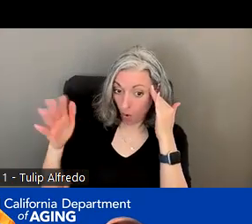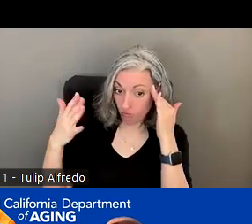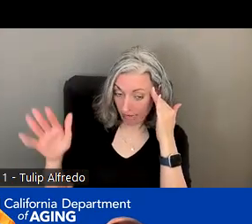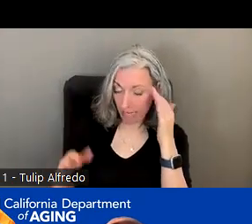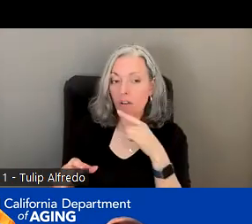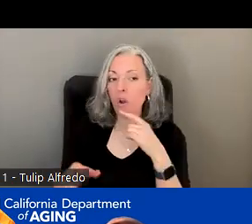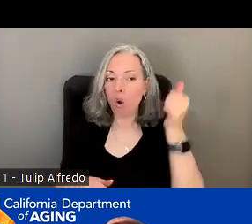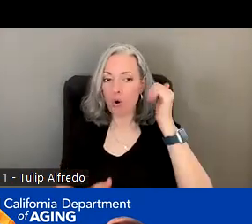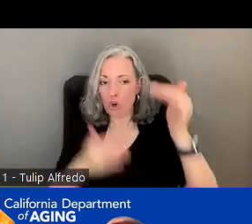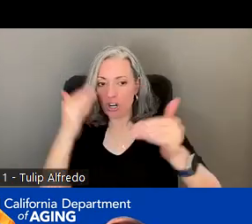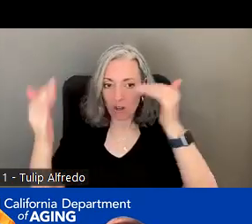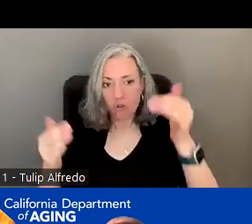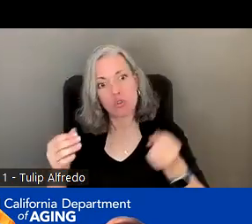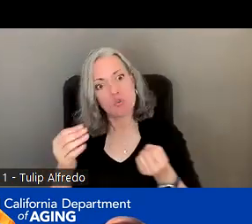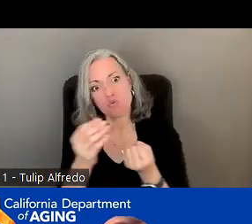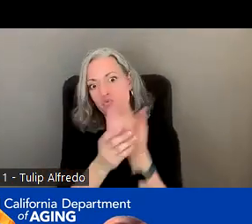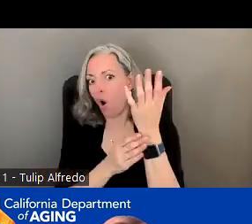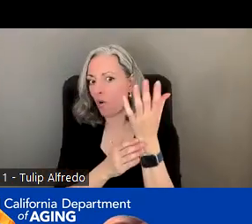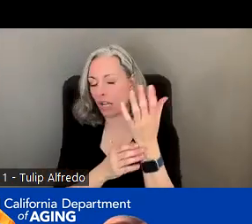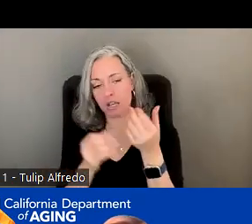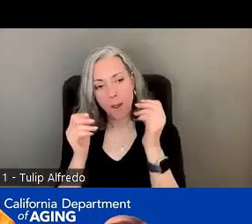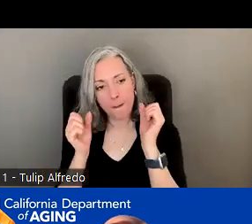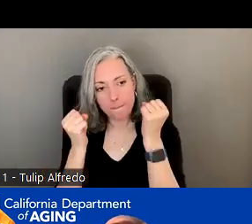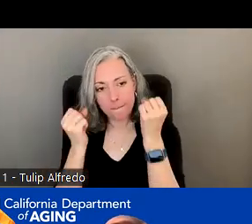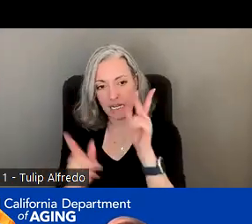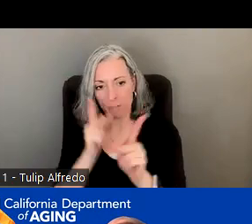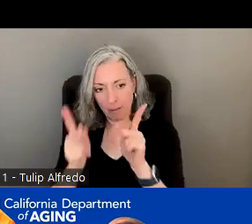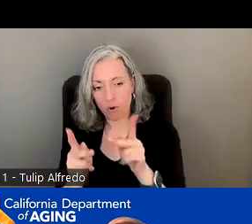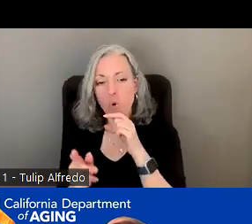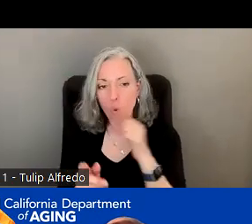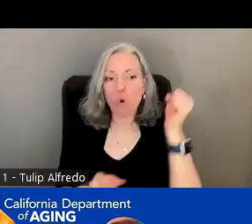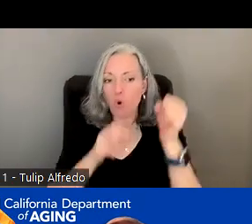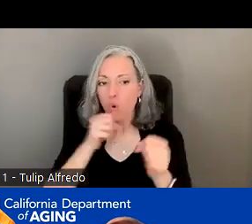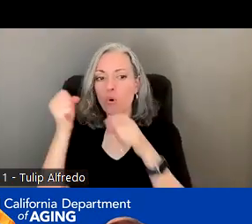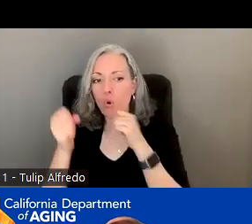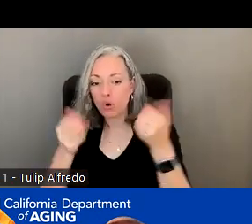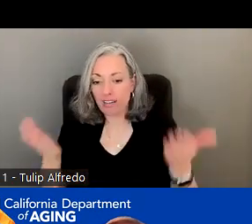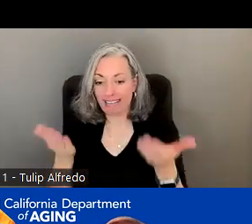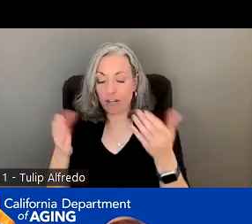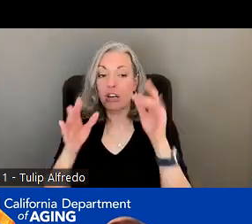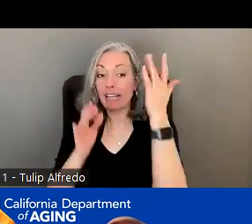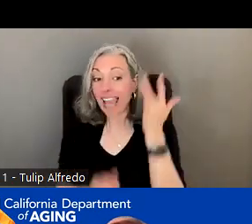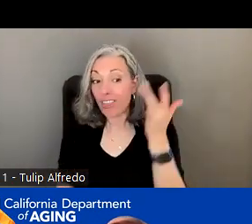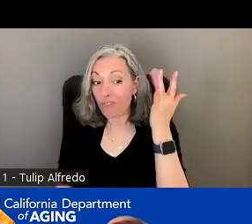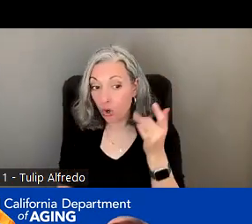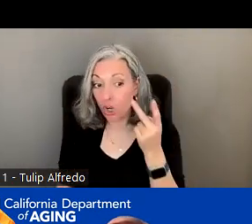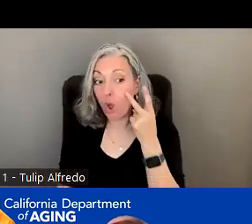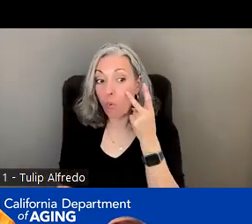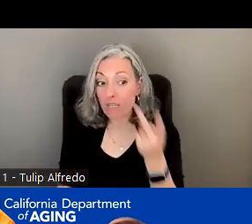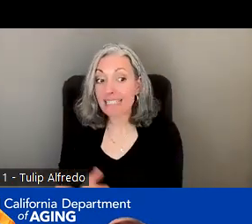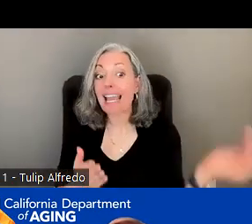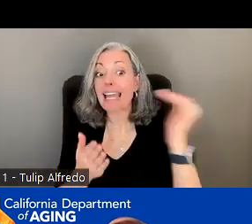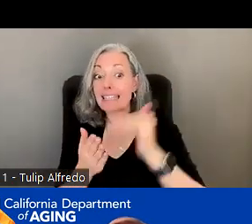adults are the fastest growing demographic among the unhoused population in our state. And we see this as just another